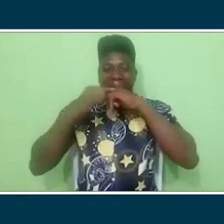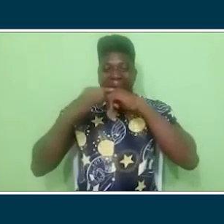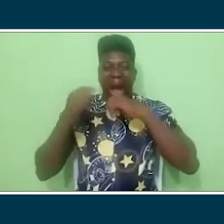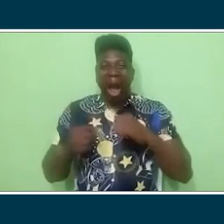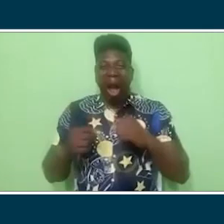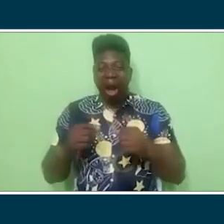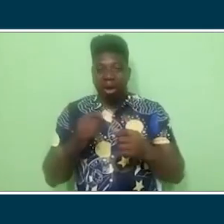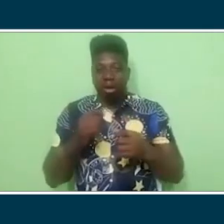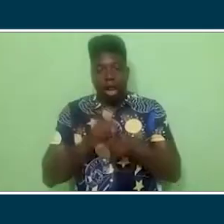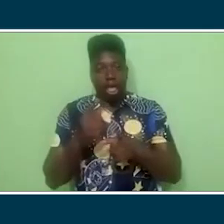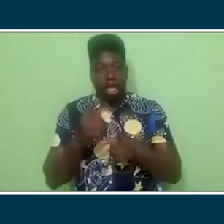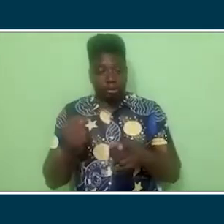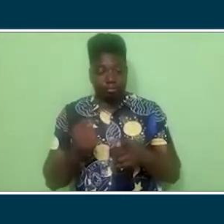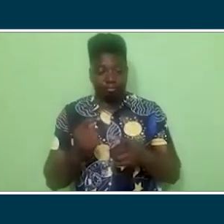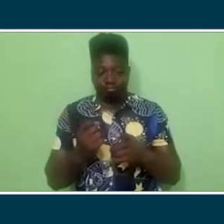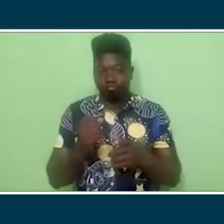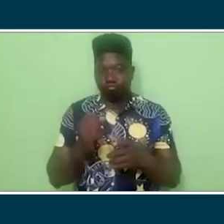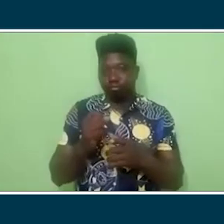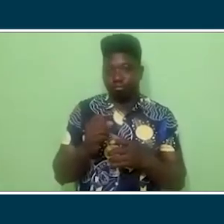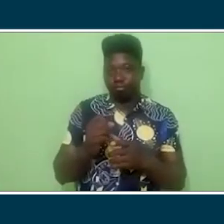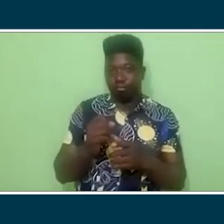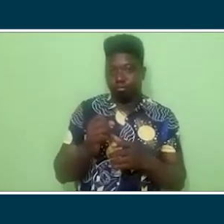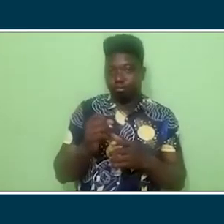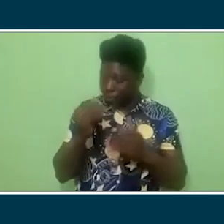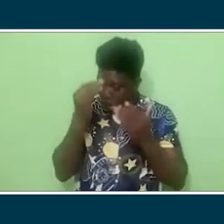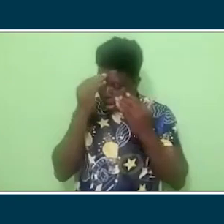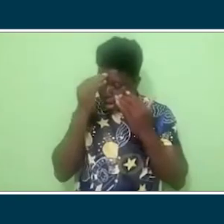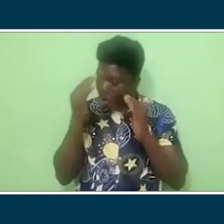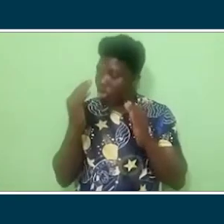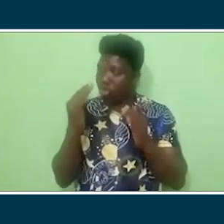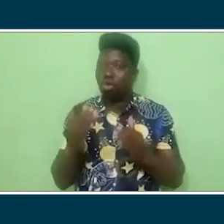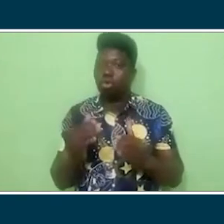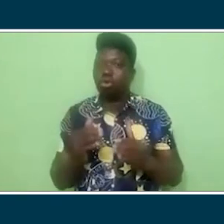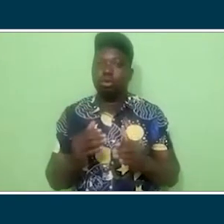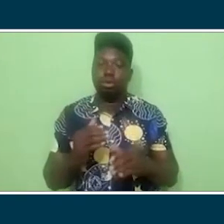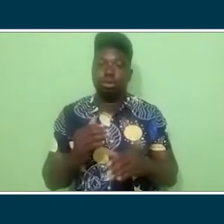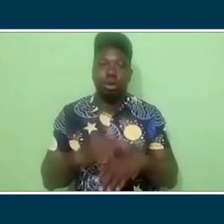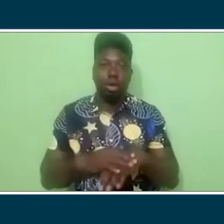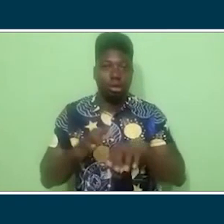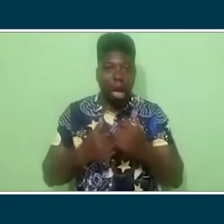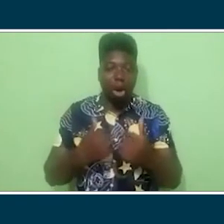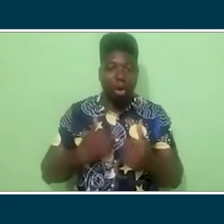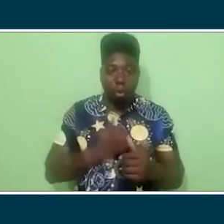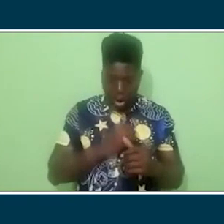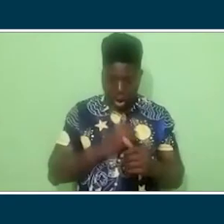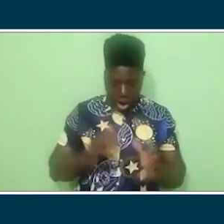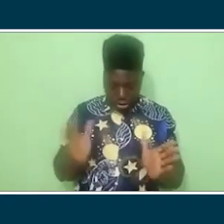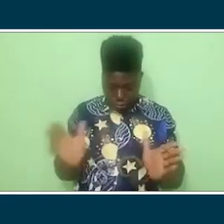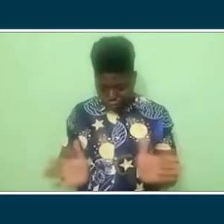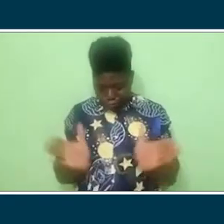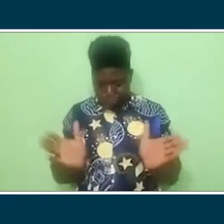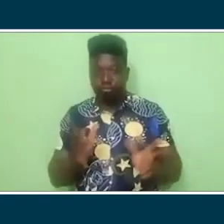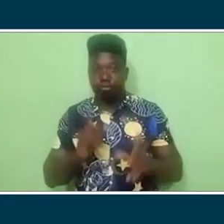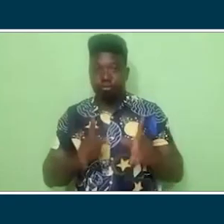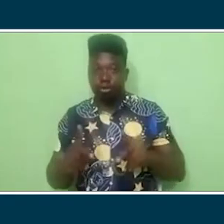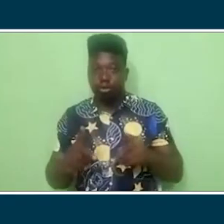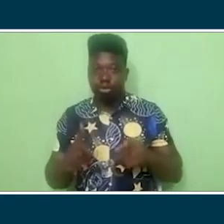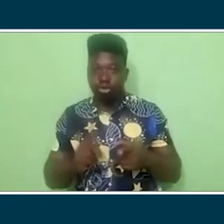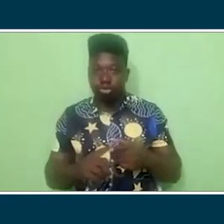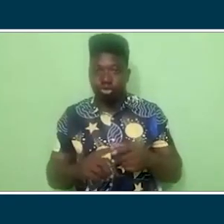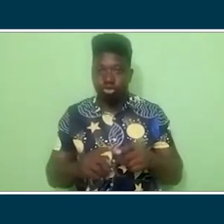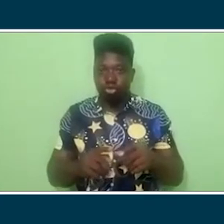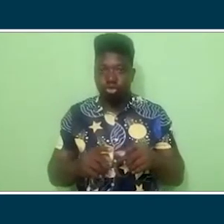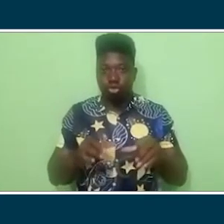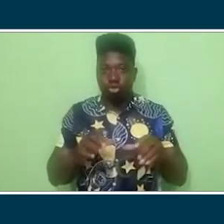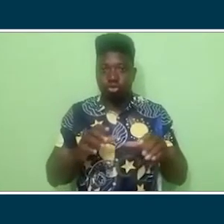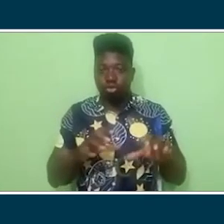people interpreting things as harmful and whatnot. And I don't know how we can encourage people who do harm to